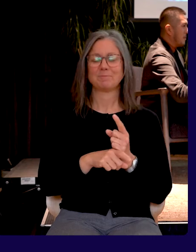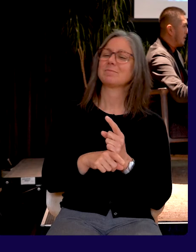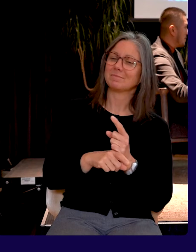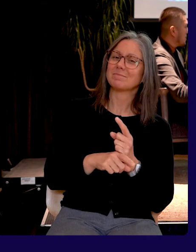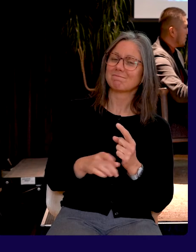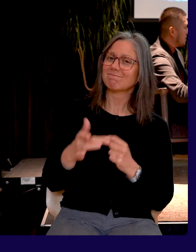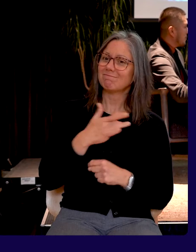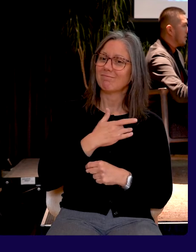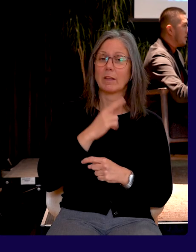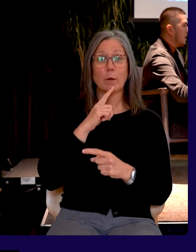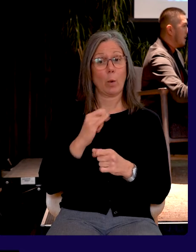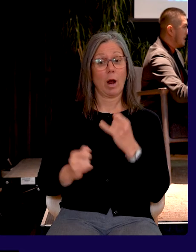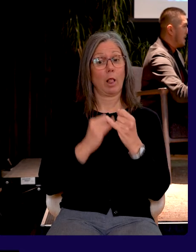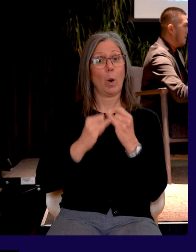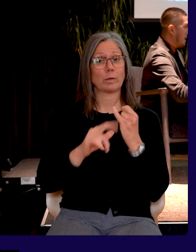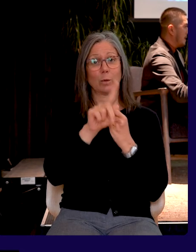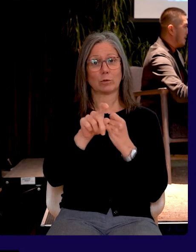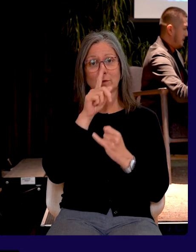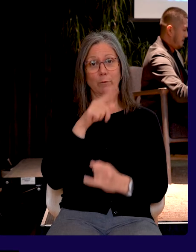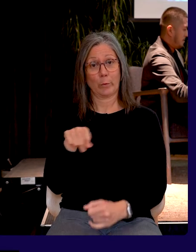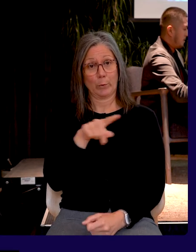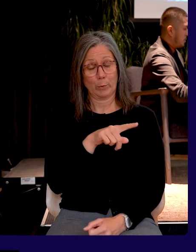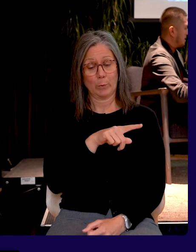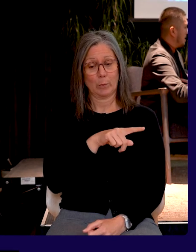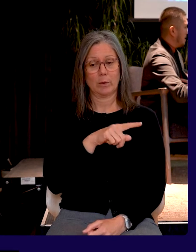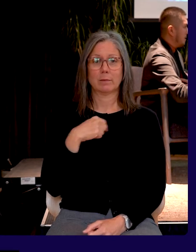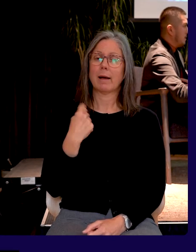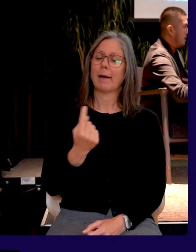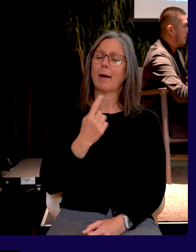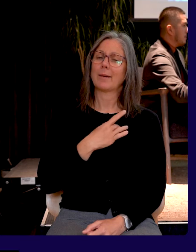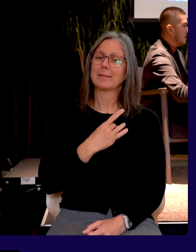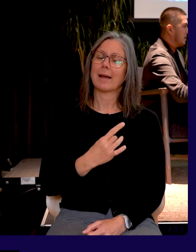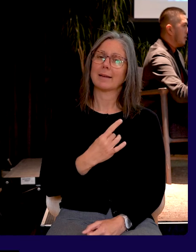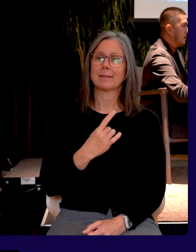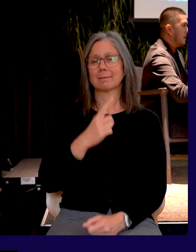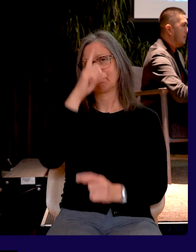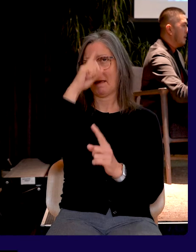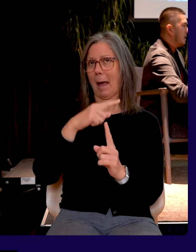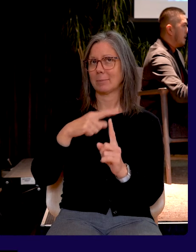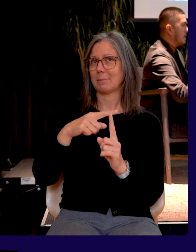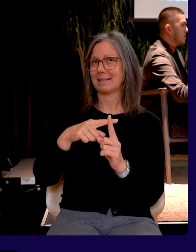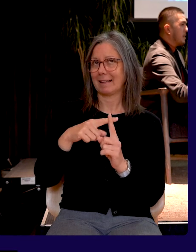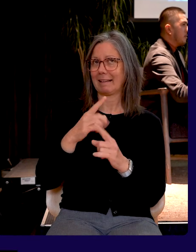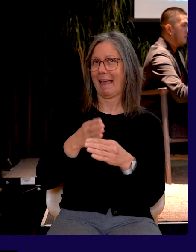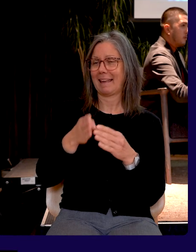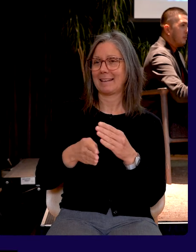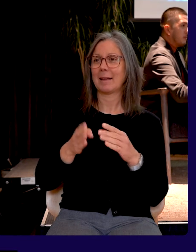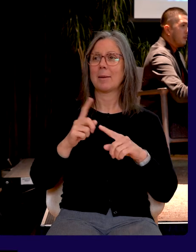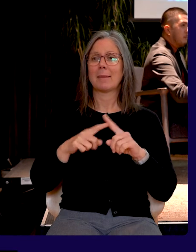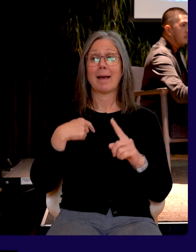I have a closing question for y'all. And I always like to end on an optimistic note, but I understand